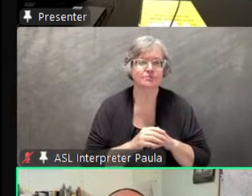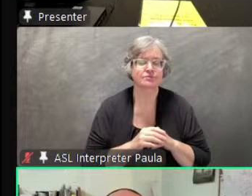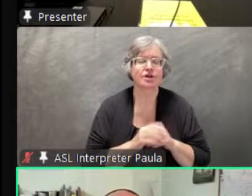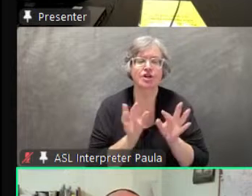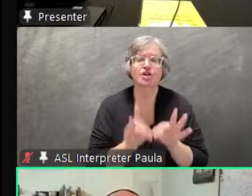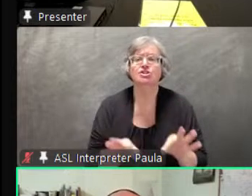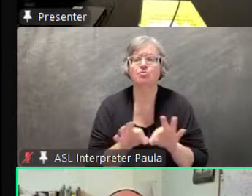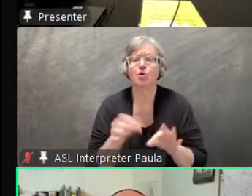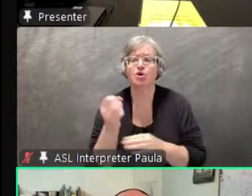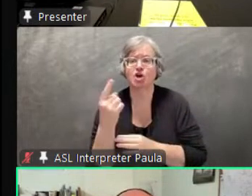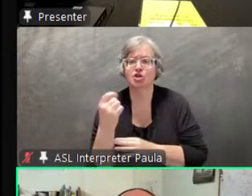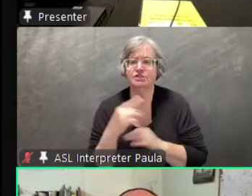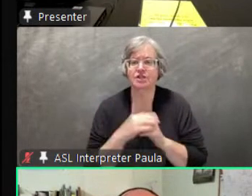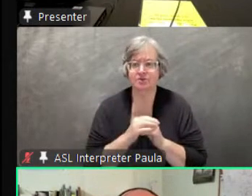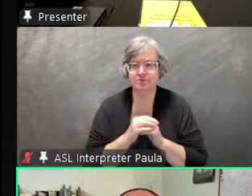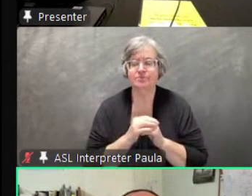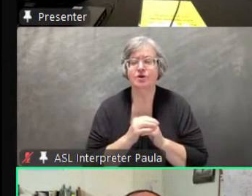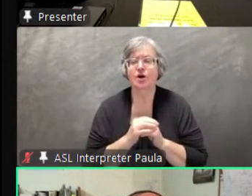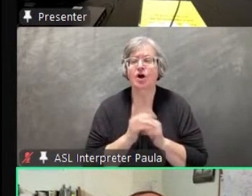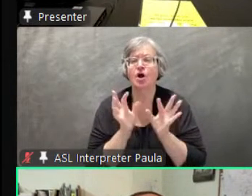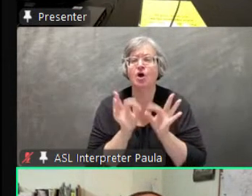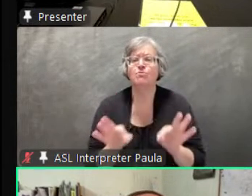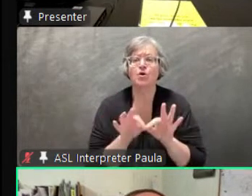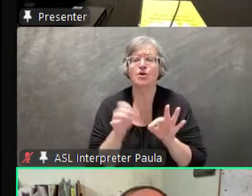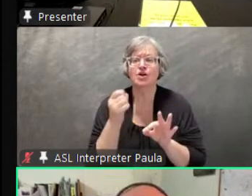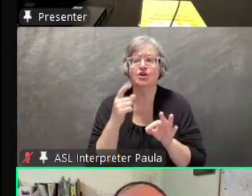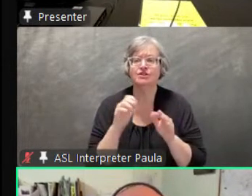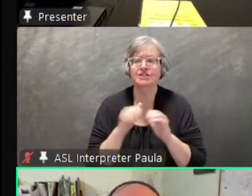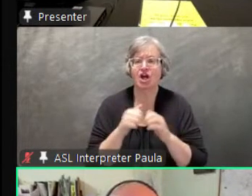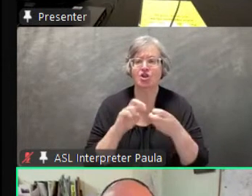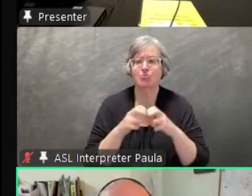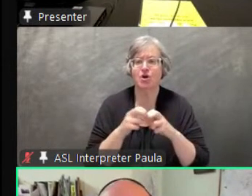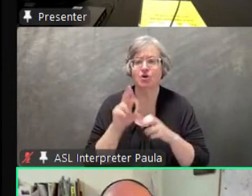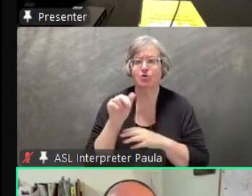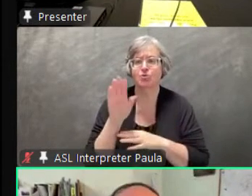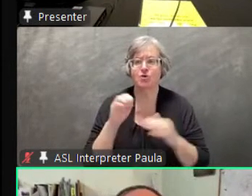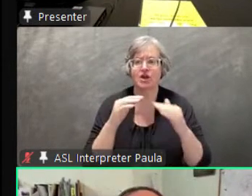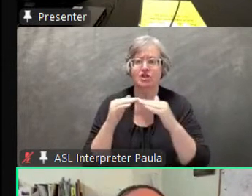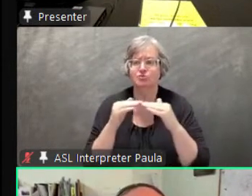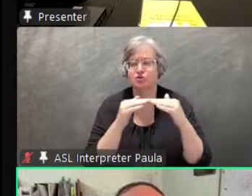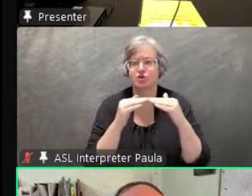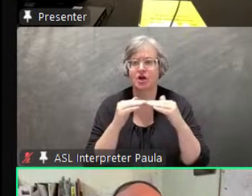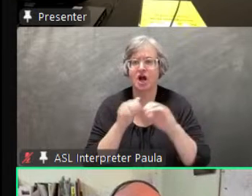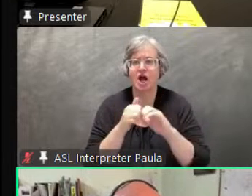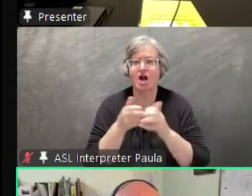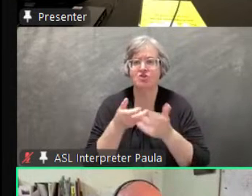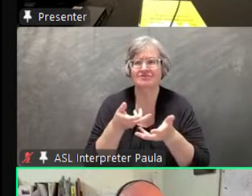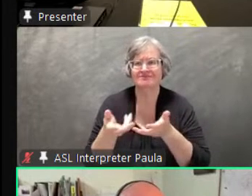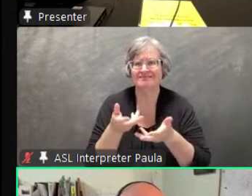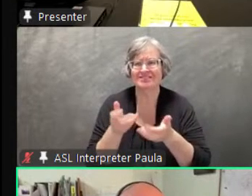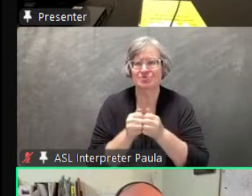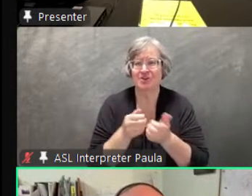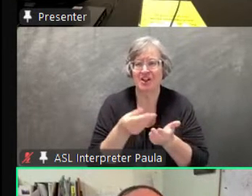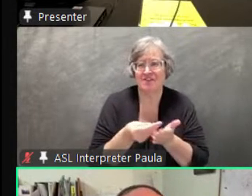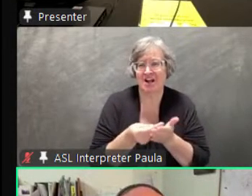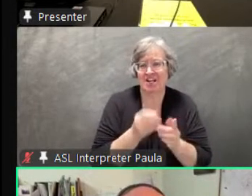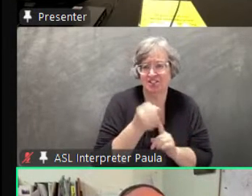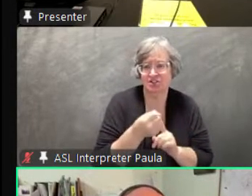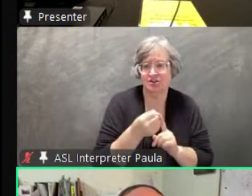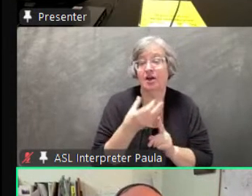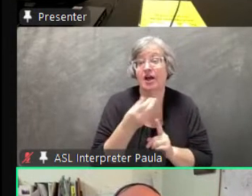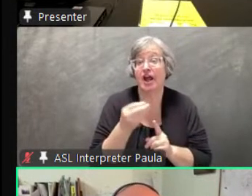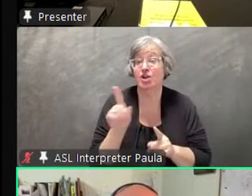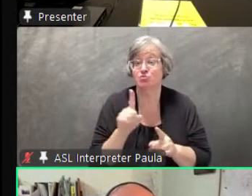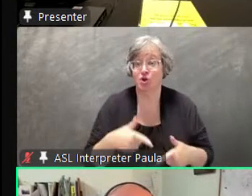understand this, and it's important to understand how the problem of racial equity interacts with your financial situation and your